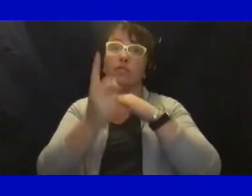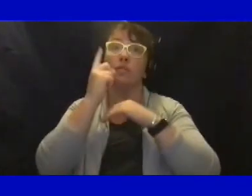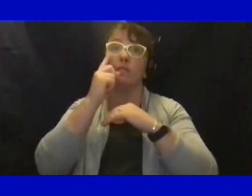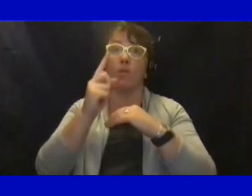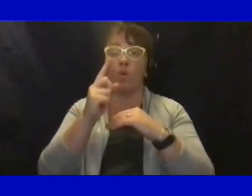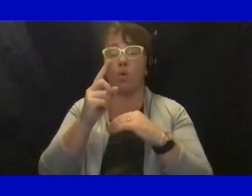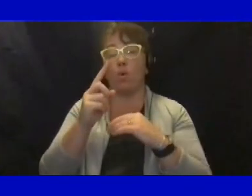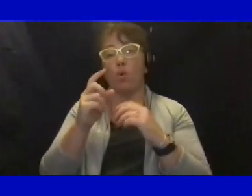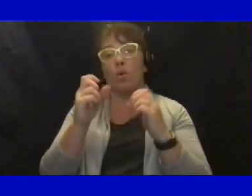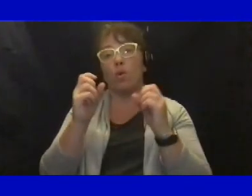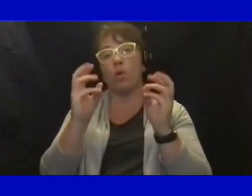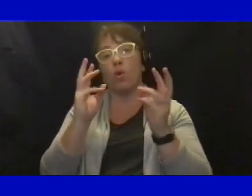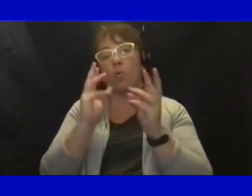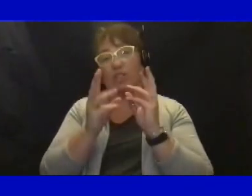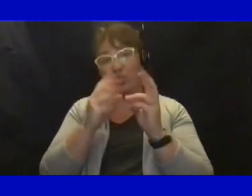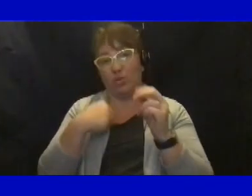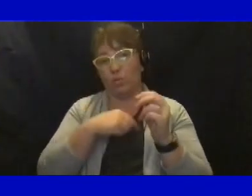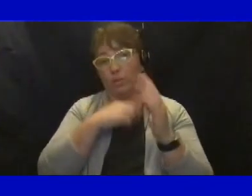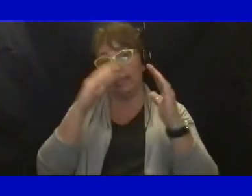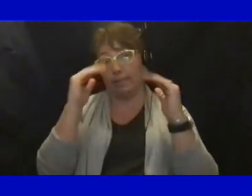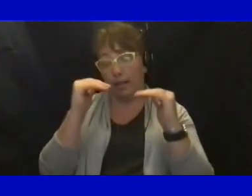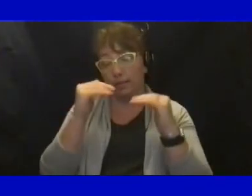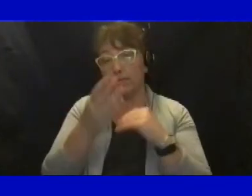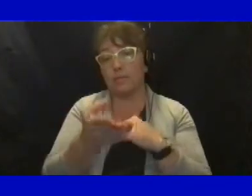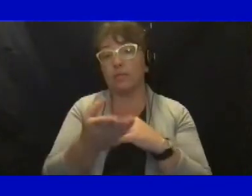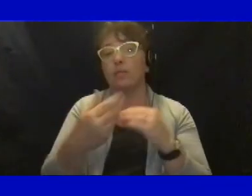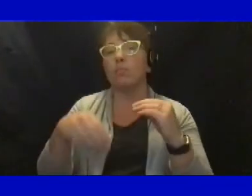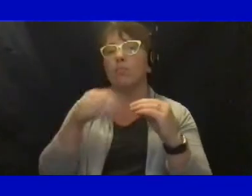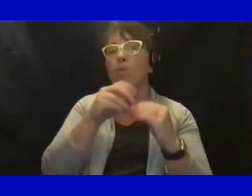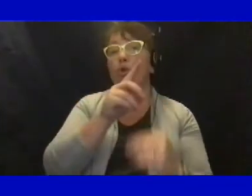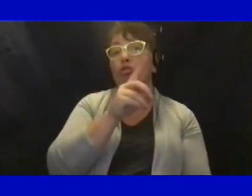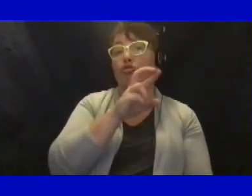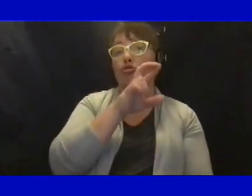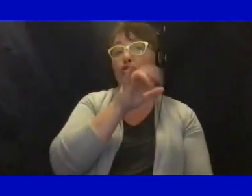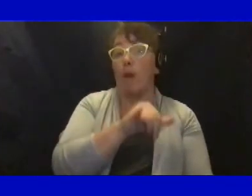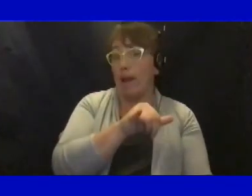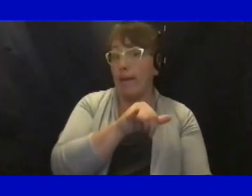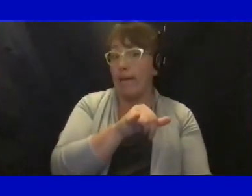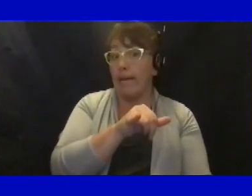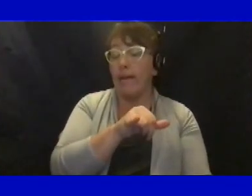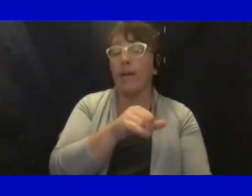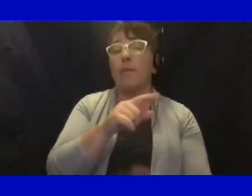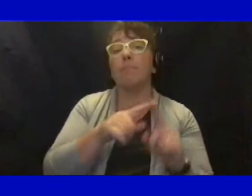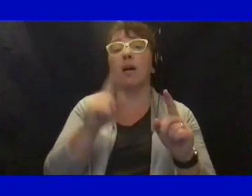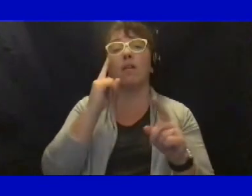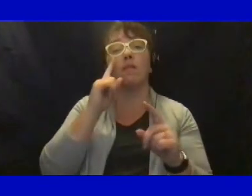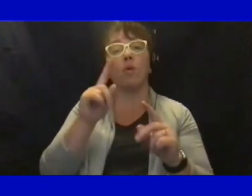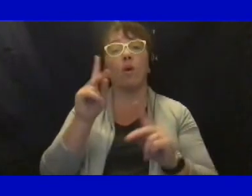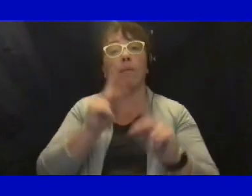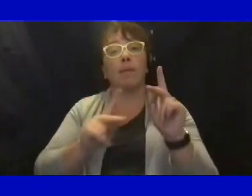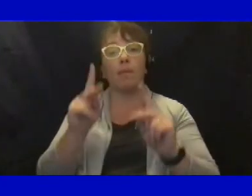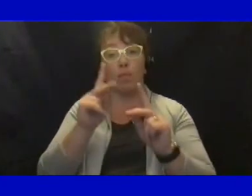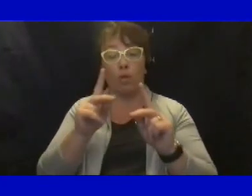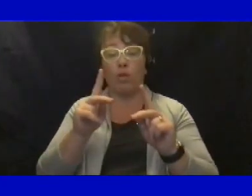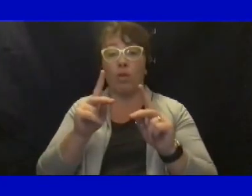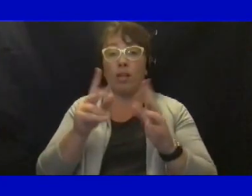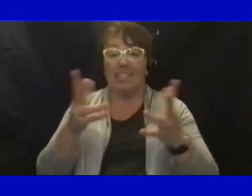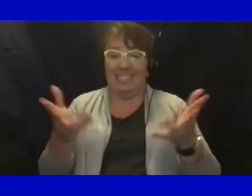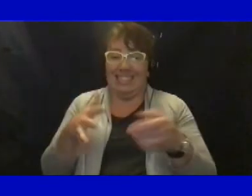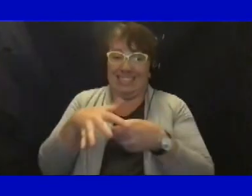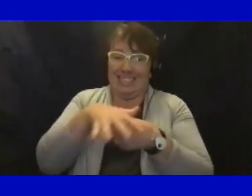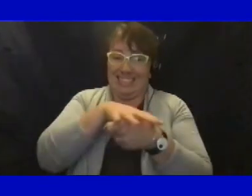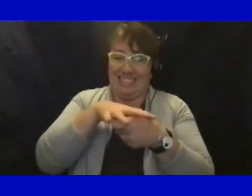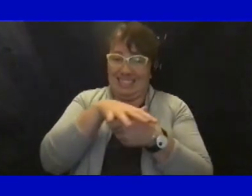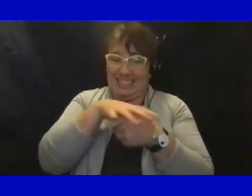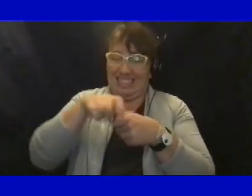summary slide, is drier conditions. But for you on the burn scar, what you need to know is